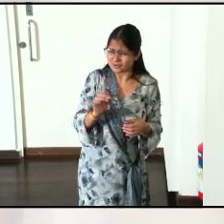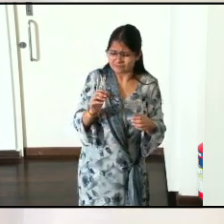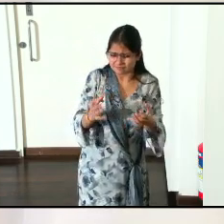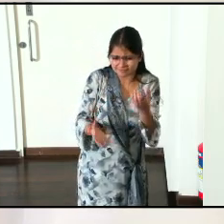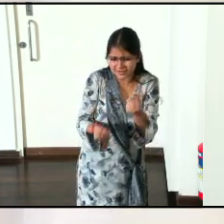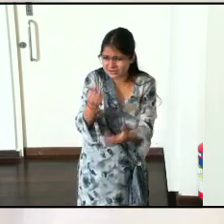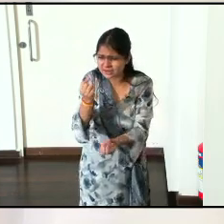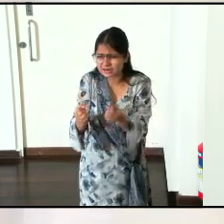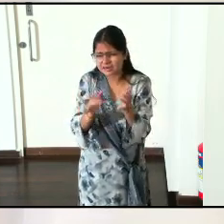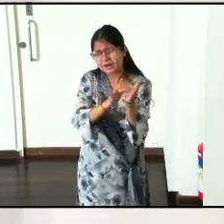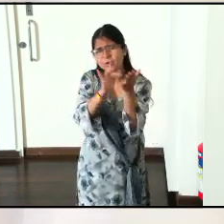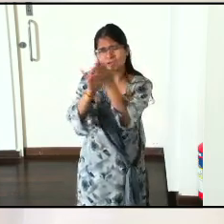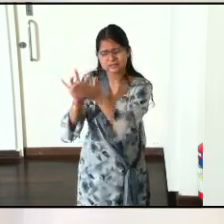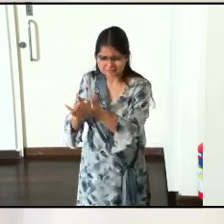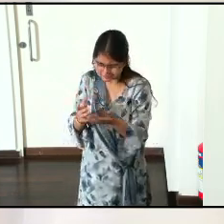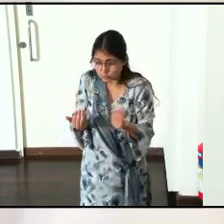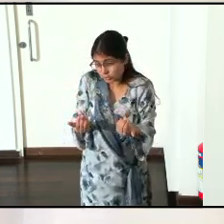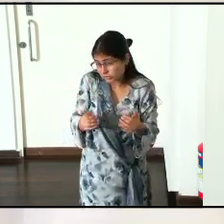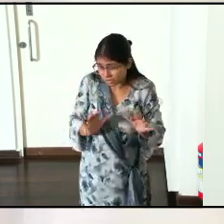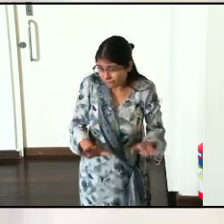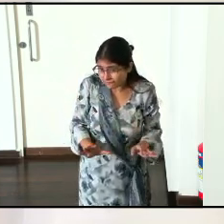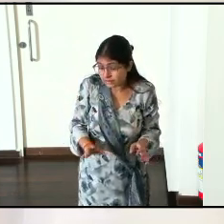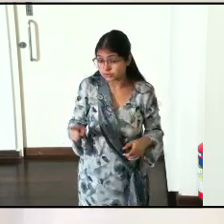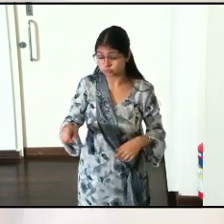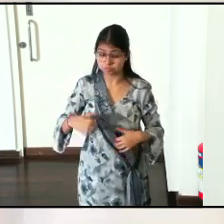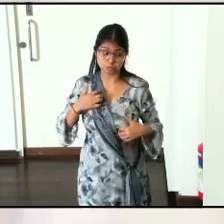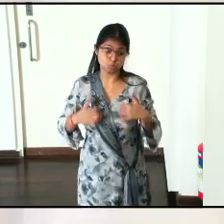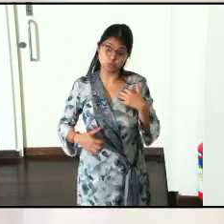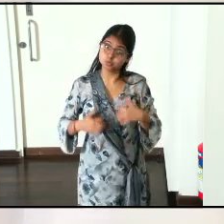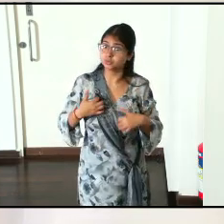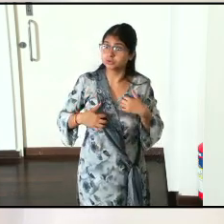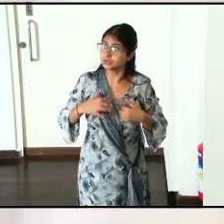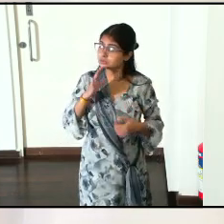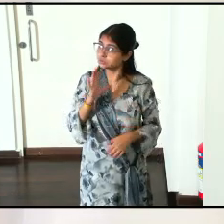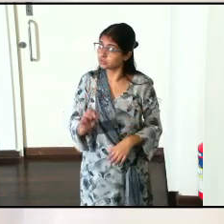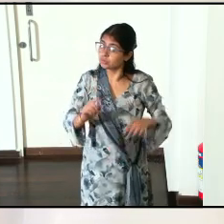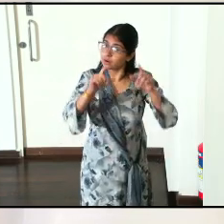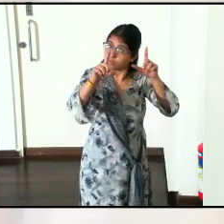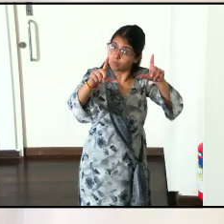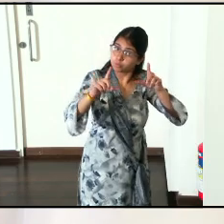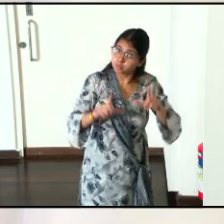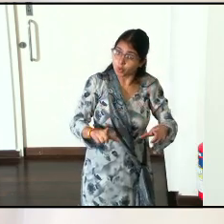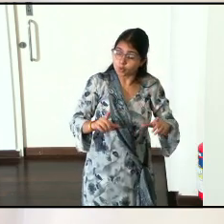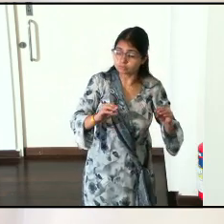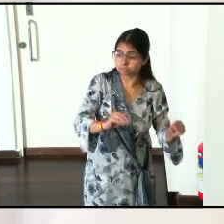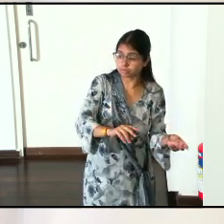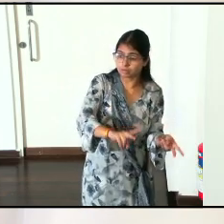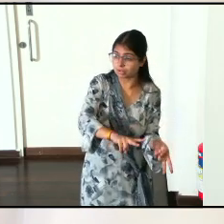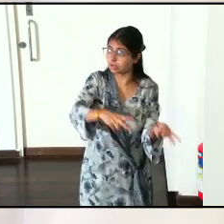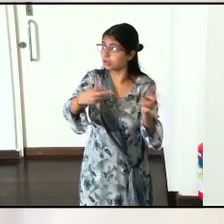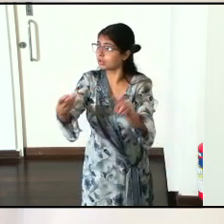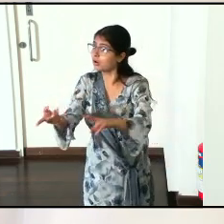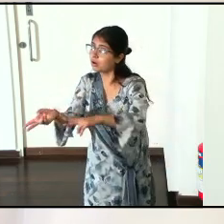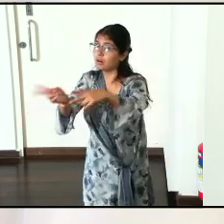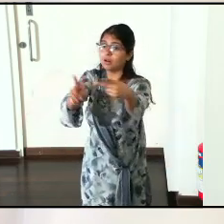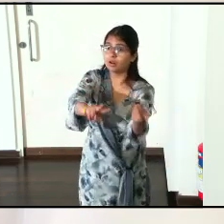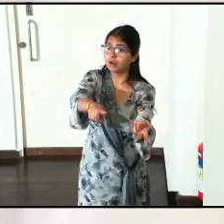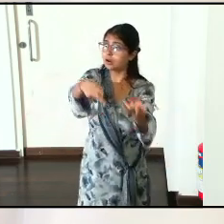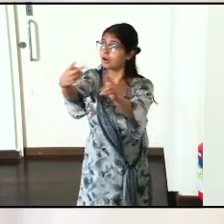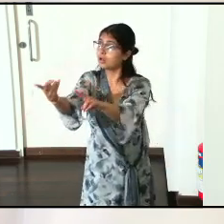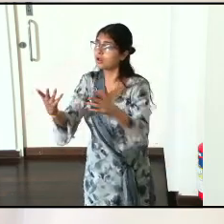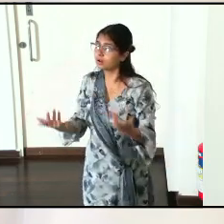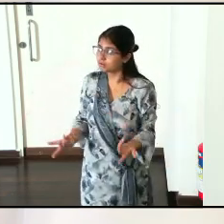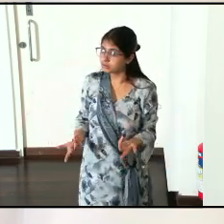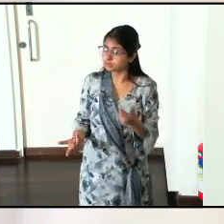on framed. So it's very interesting the travel of posters that might have had an originary life of